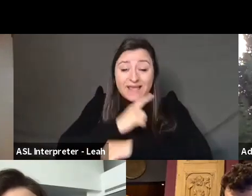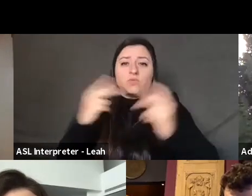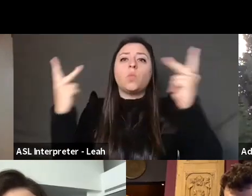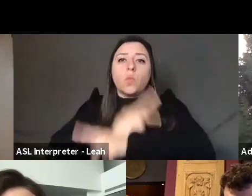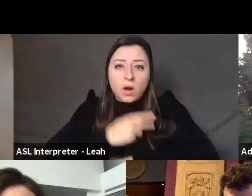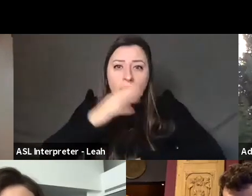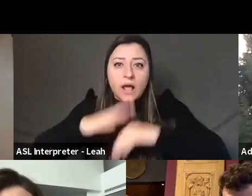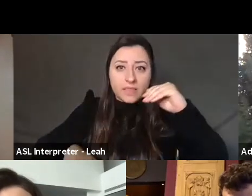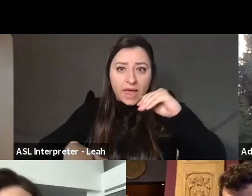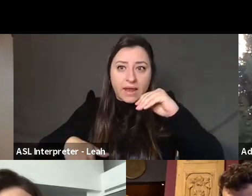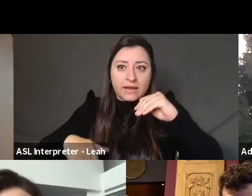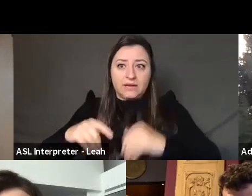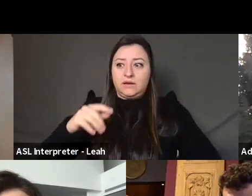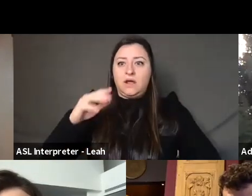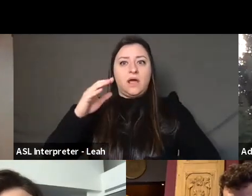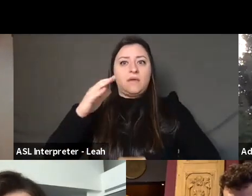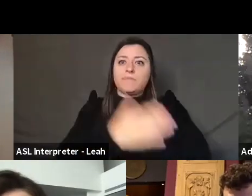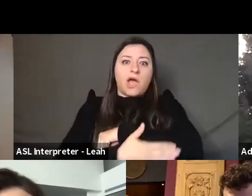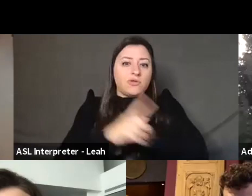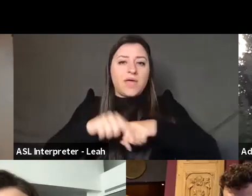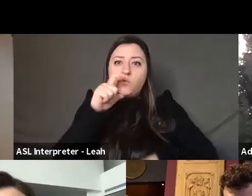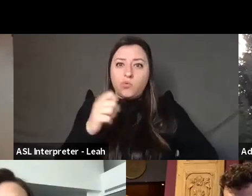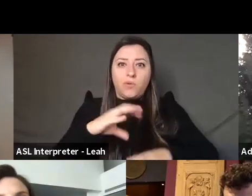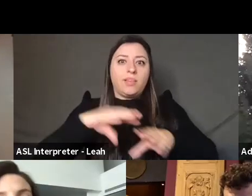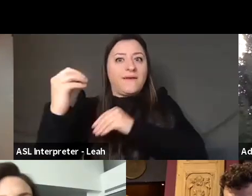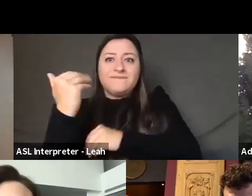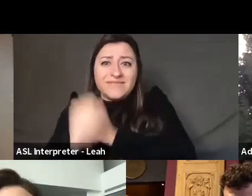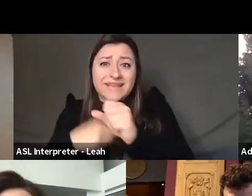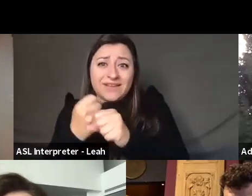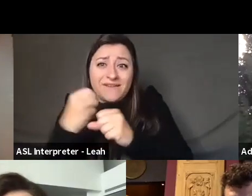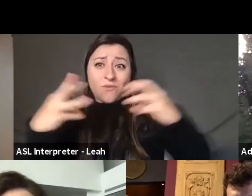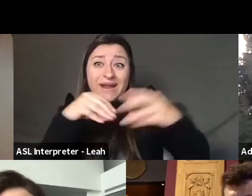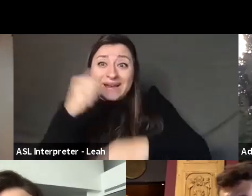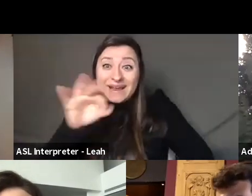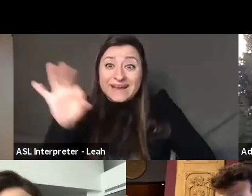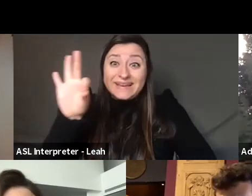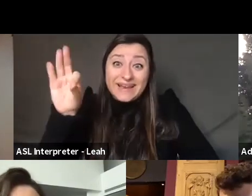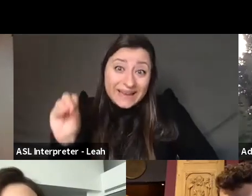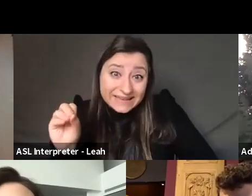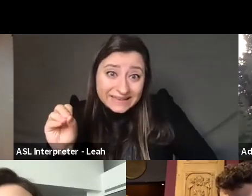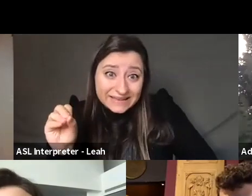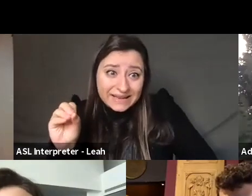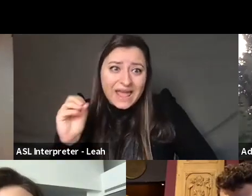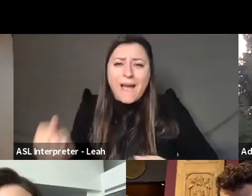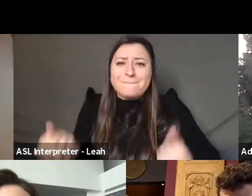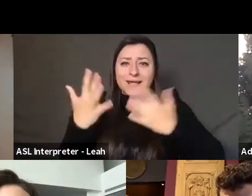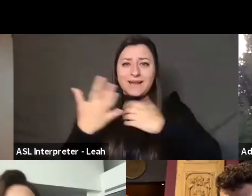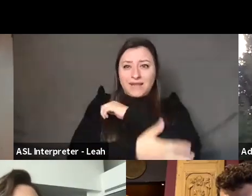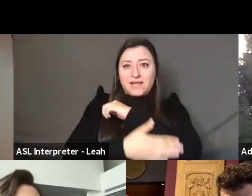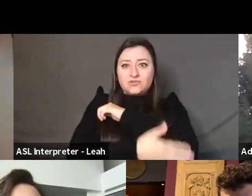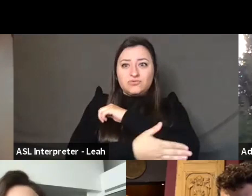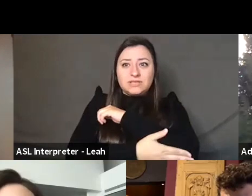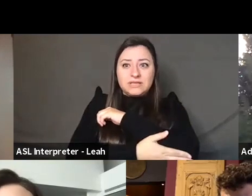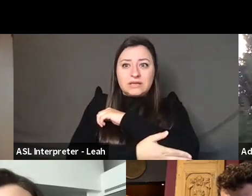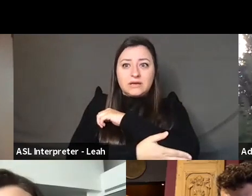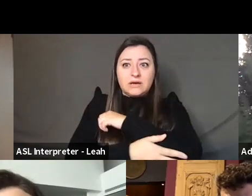than a country that has just come out of 15 years of devastating civil war in 1990. How many countries